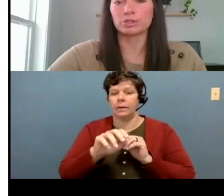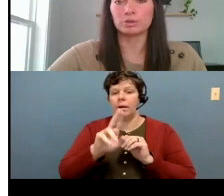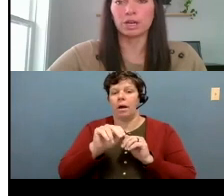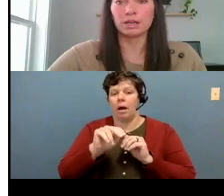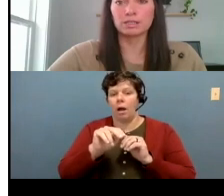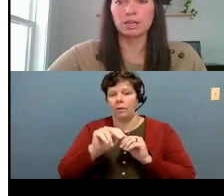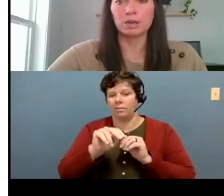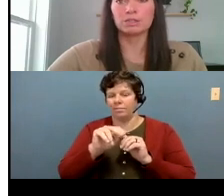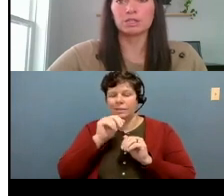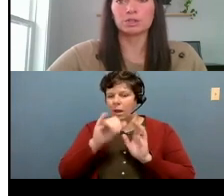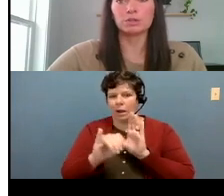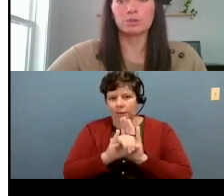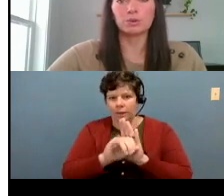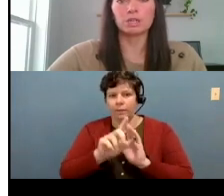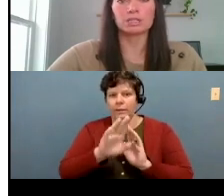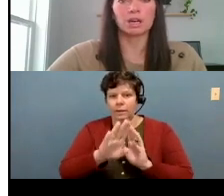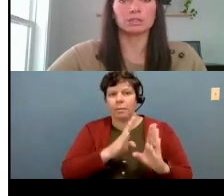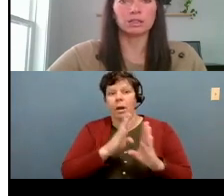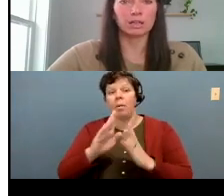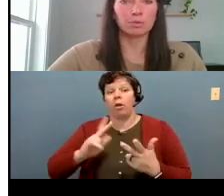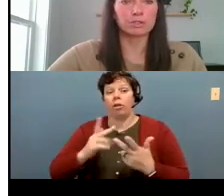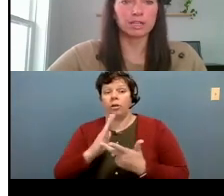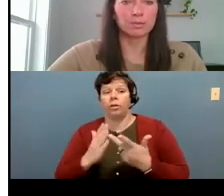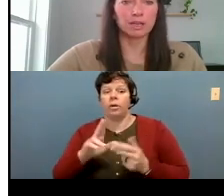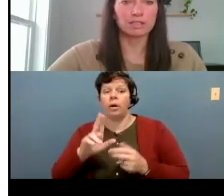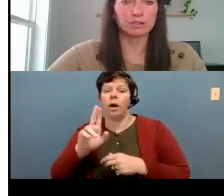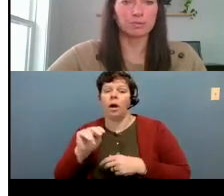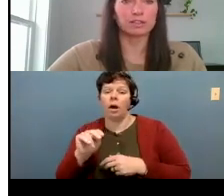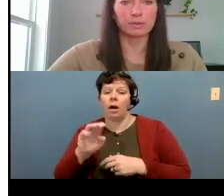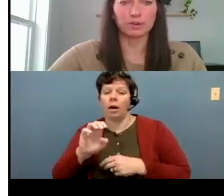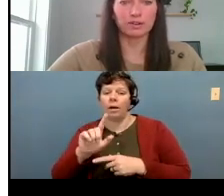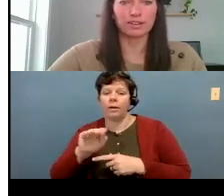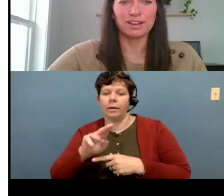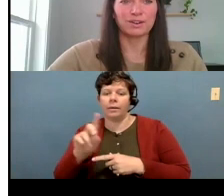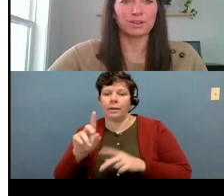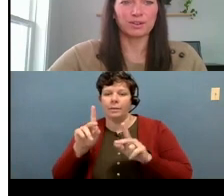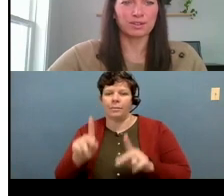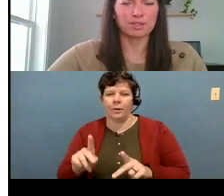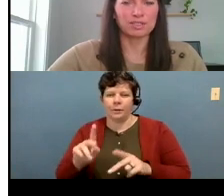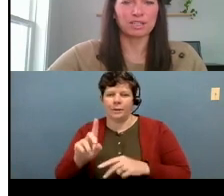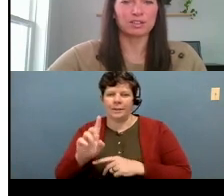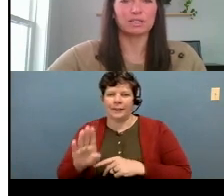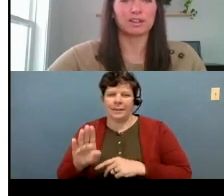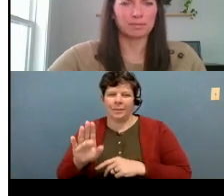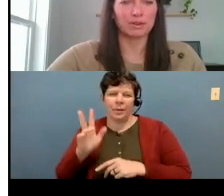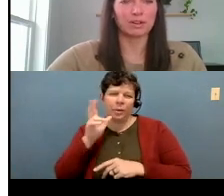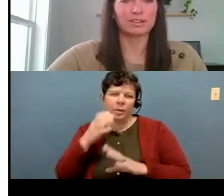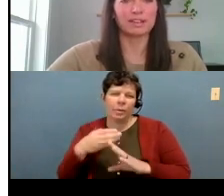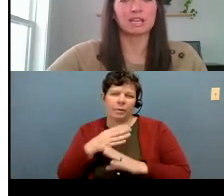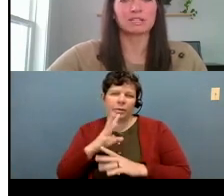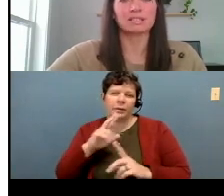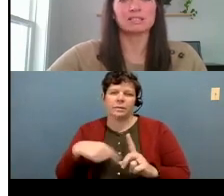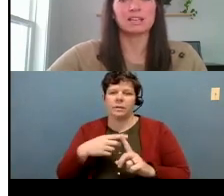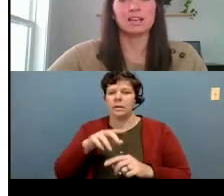most utilized. But the third component is the unclaimed person database. And you've possibly heard earlier in the presentation me talking about